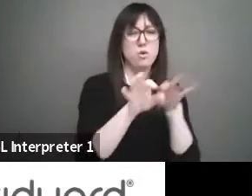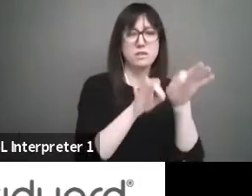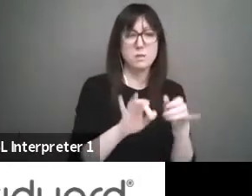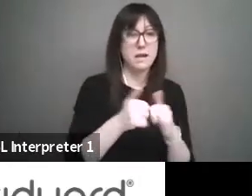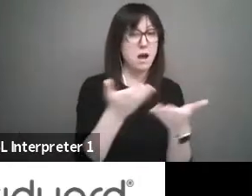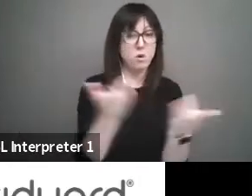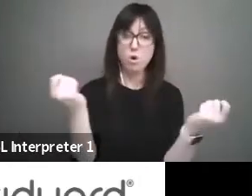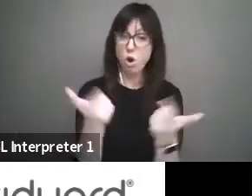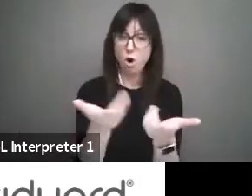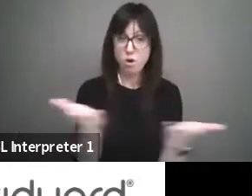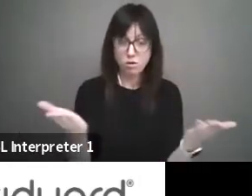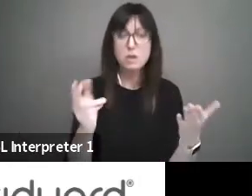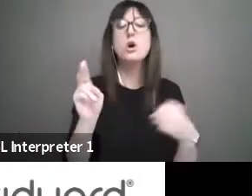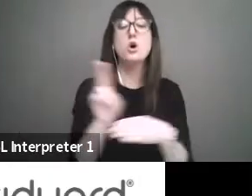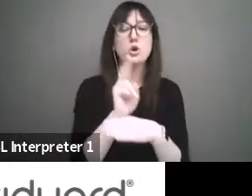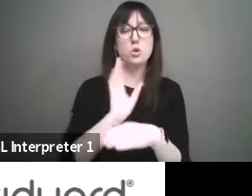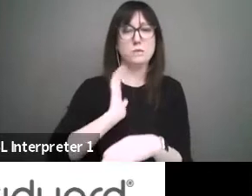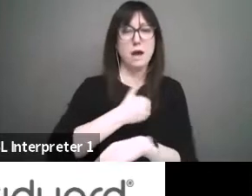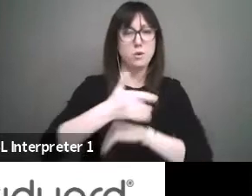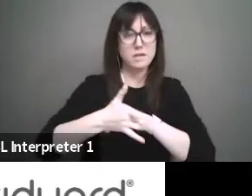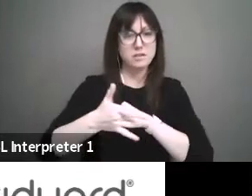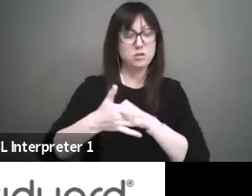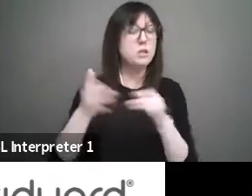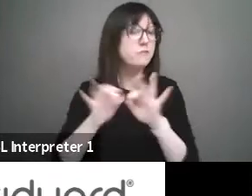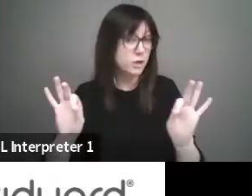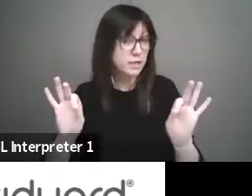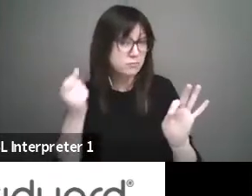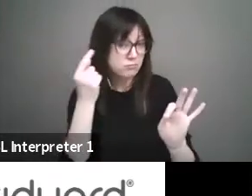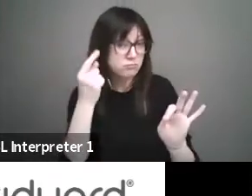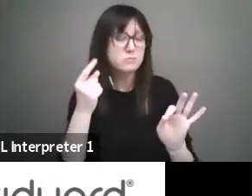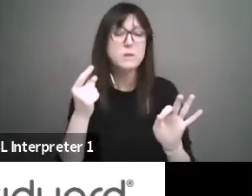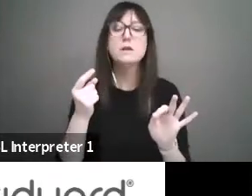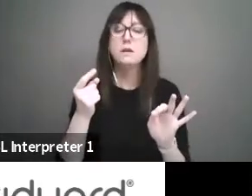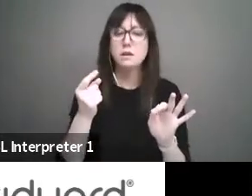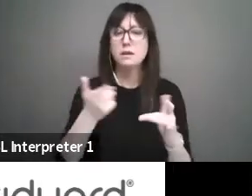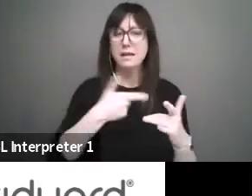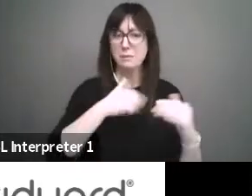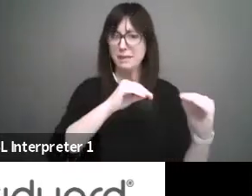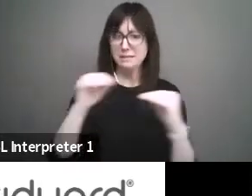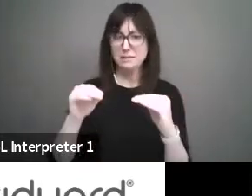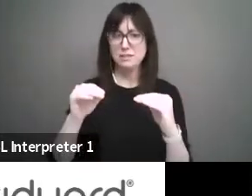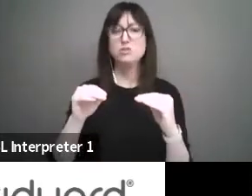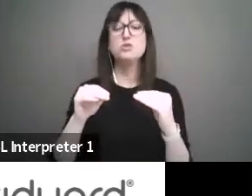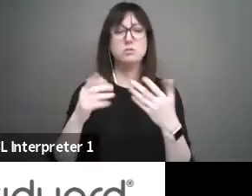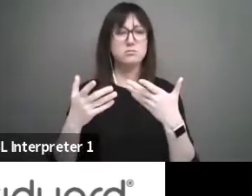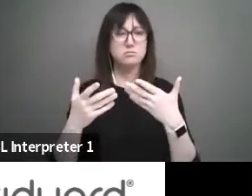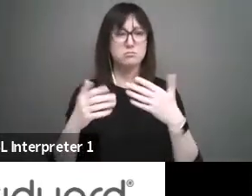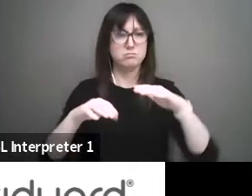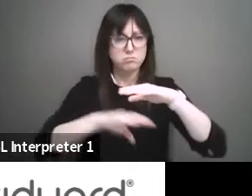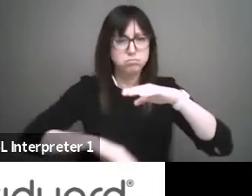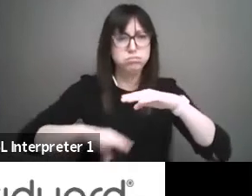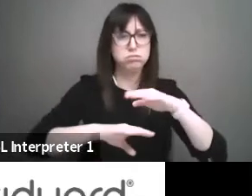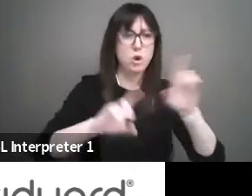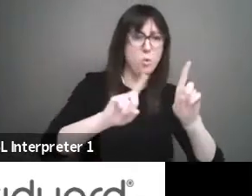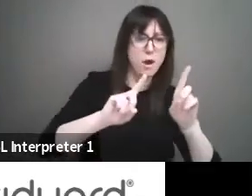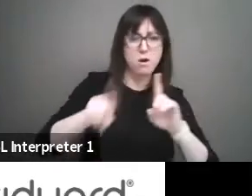today can actually use Vidyard's technology for free. And I'm going to teach you a level of foundations of where and when you